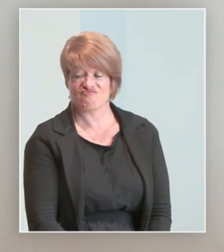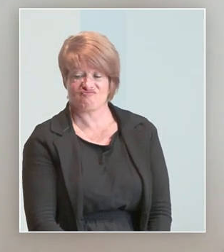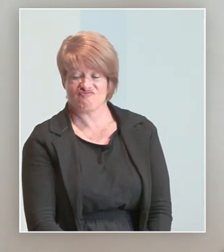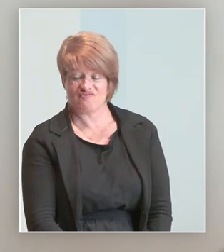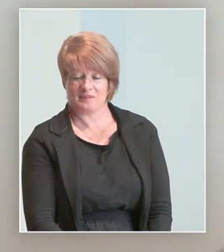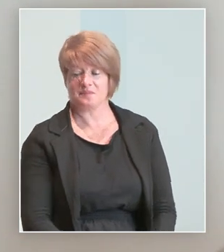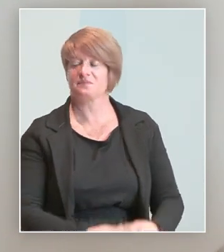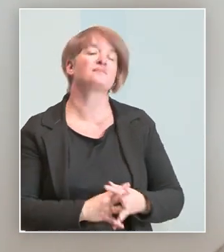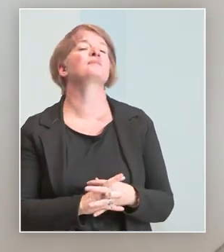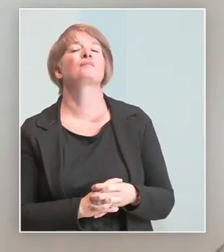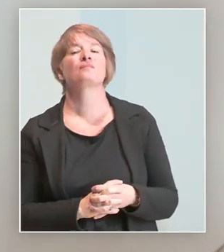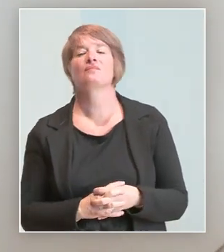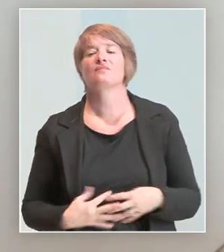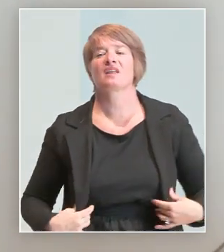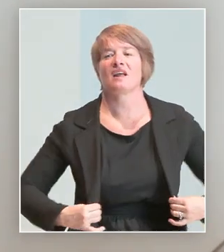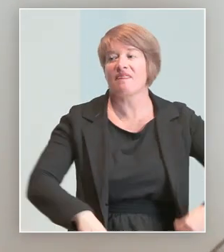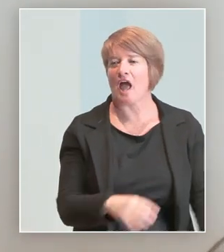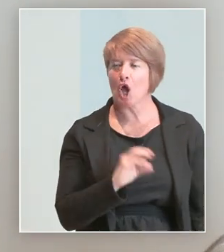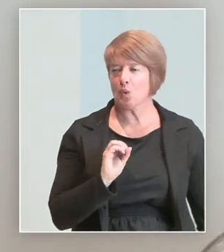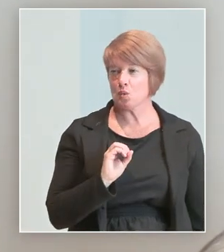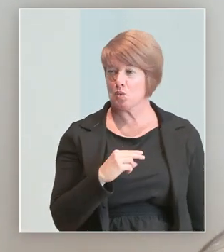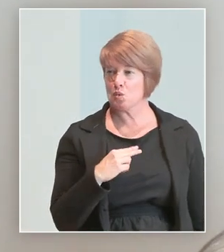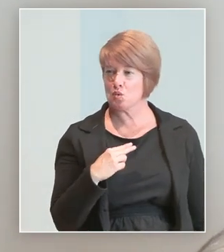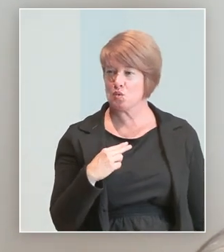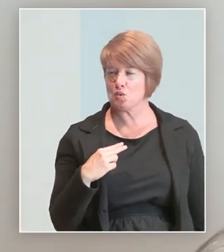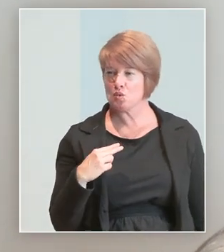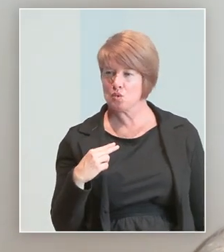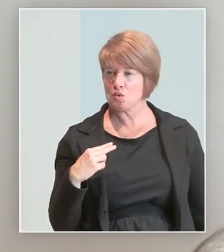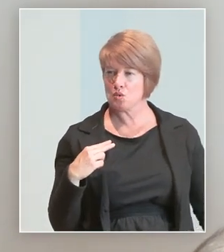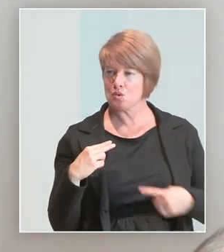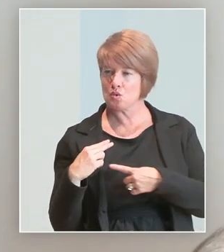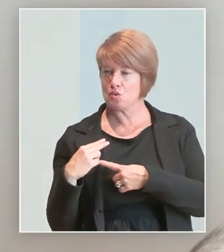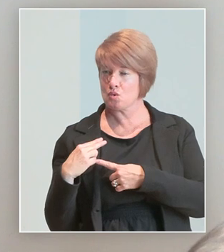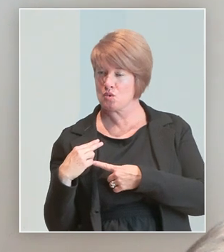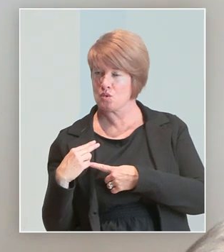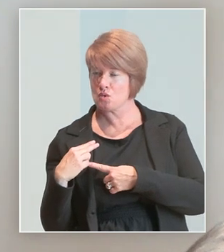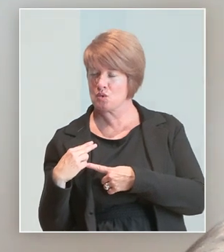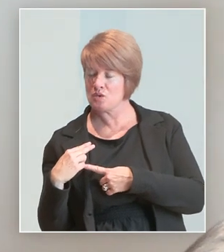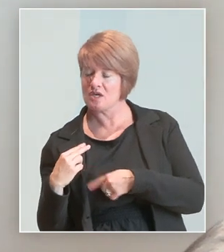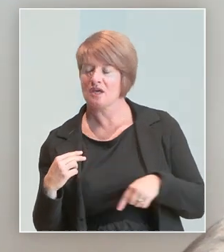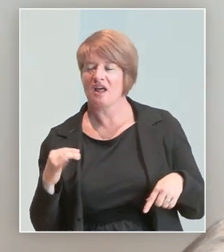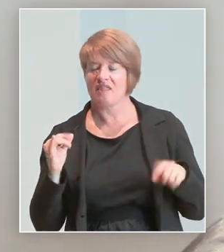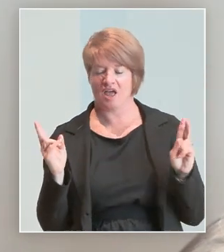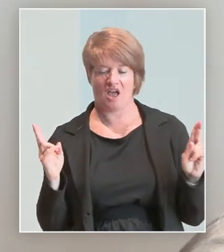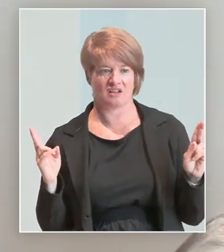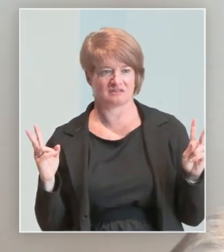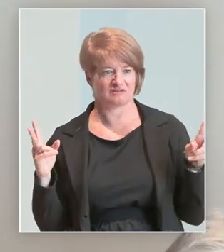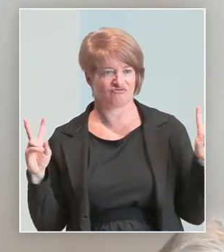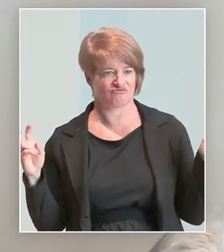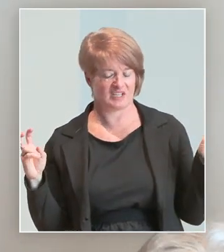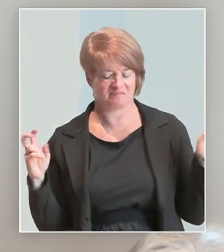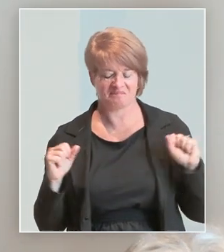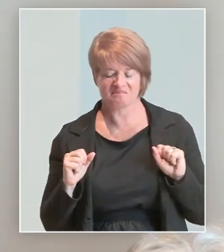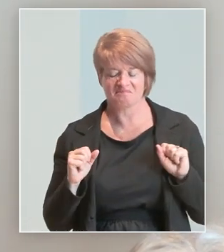The arrangements of the series of O's with combined vowels and consonants after the short phrase all together in